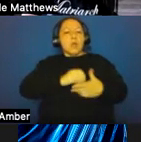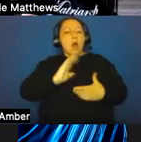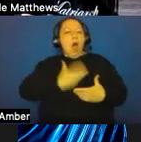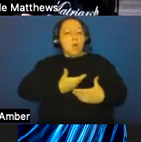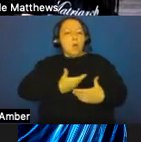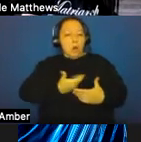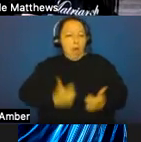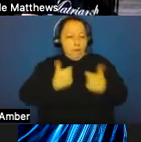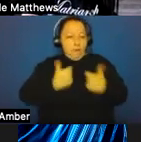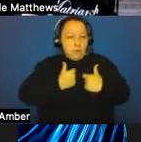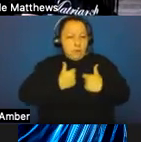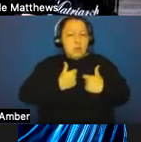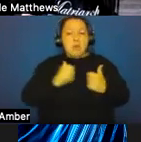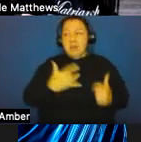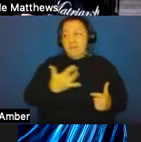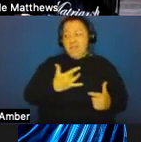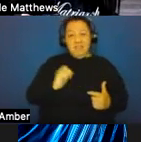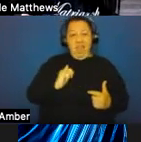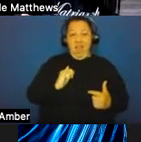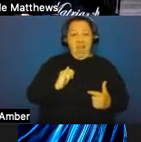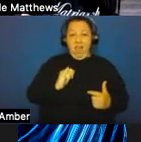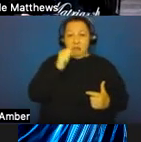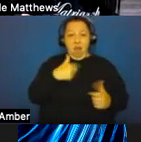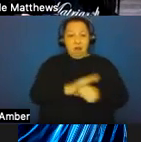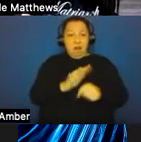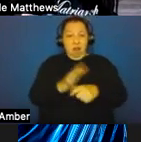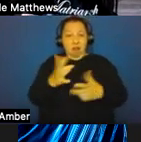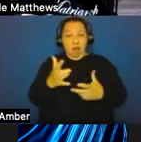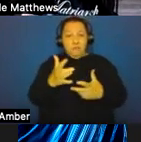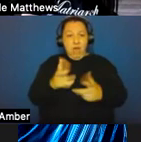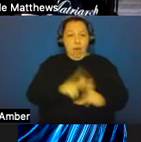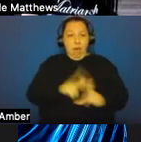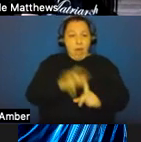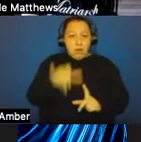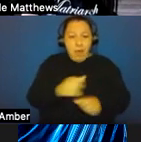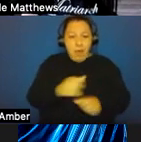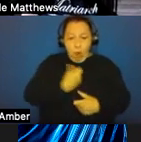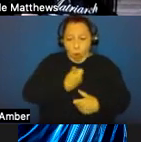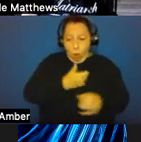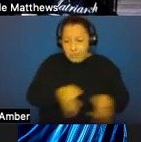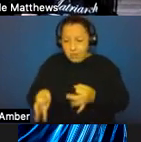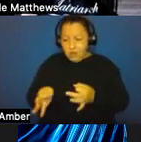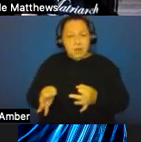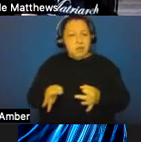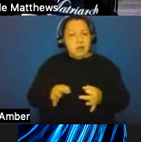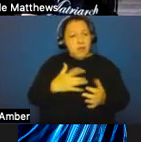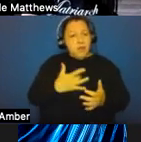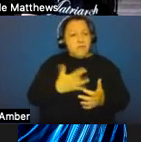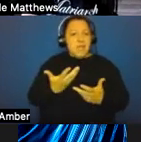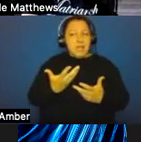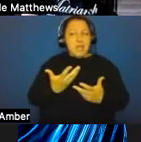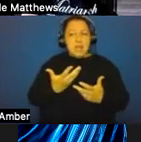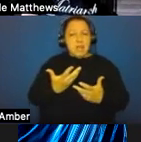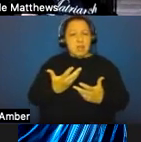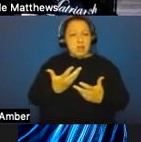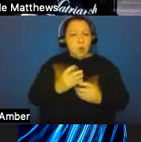making decisions, if you're living in a violent environment, it can feel like when you've had all your choices taken from you, what